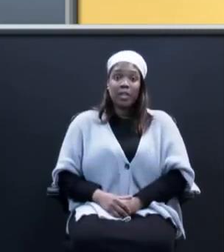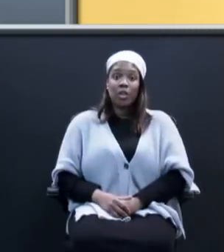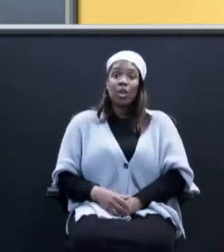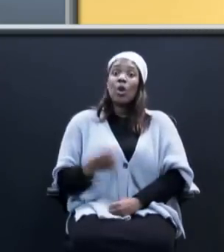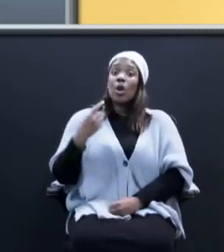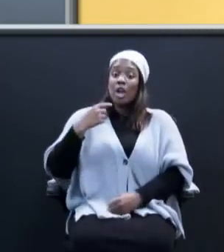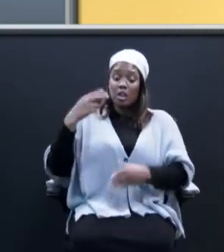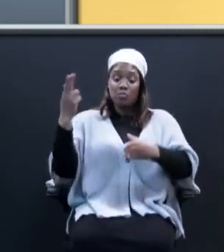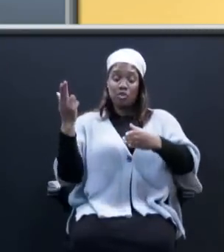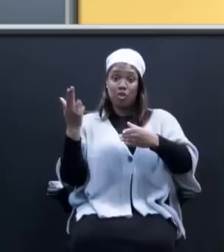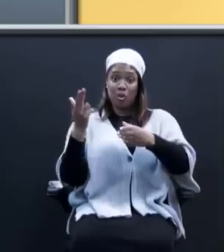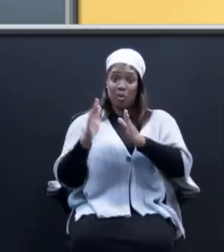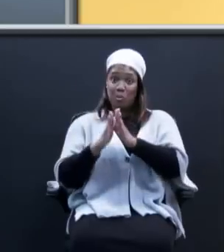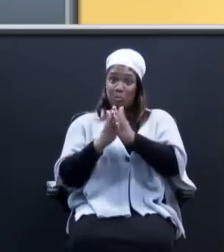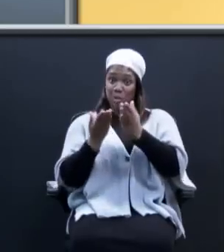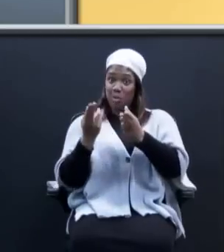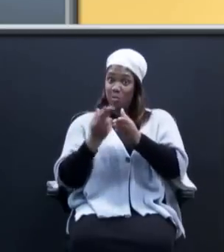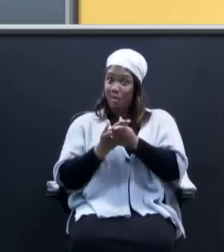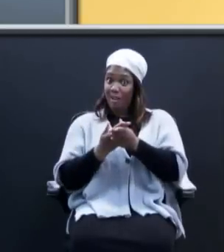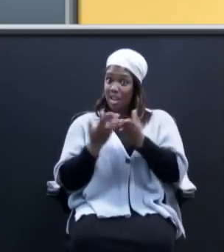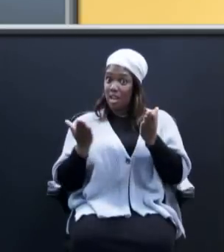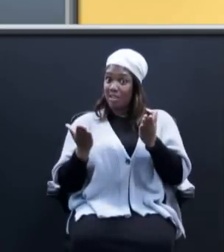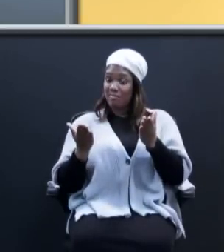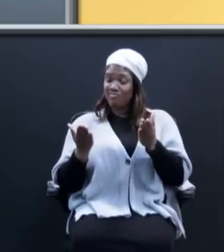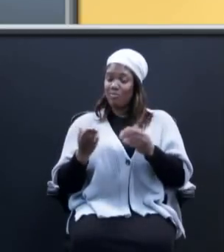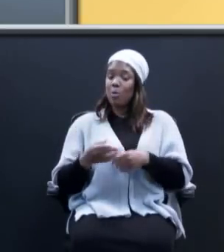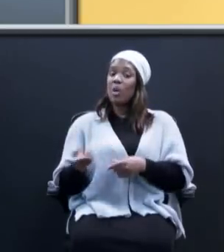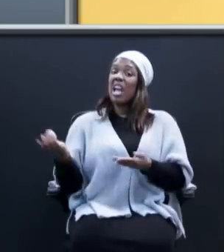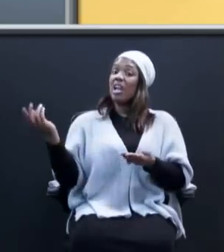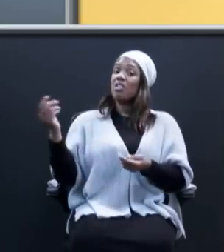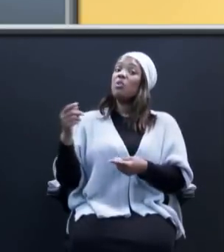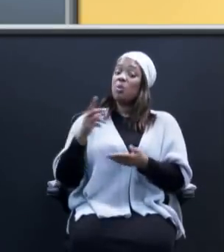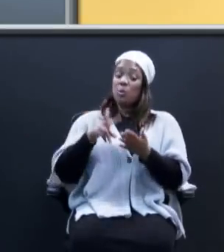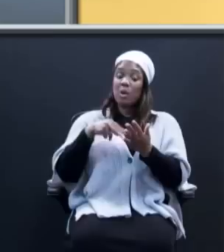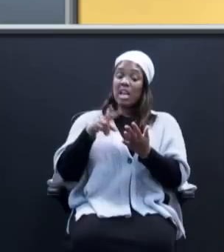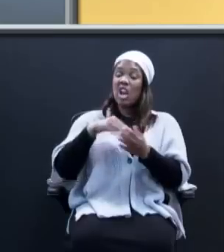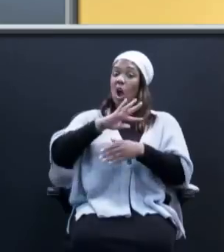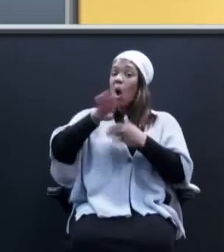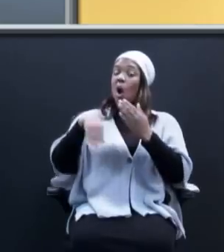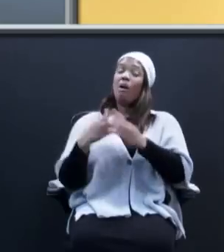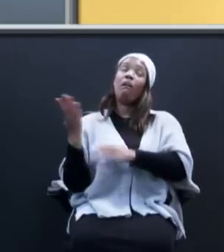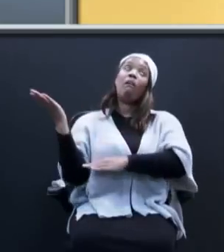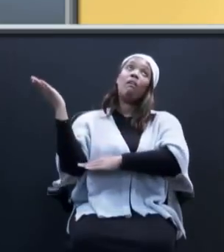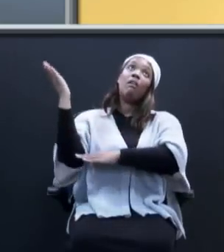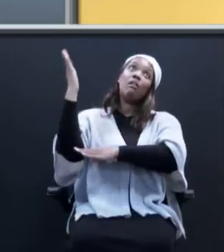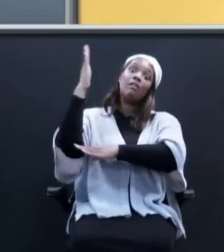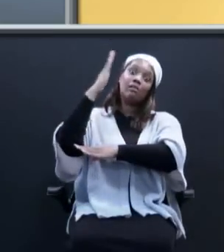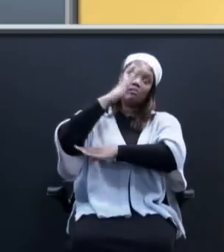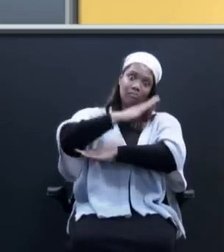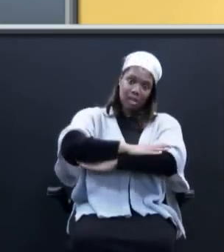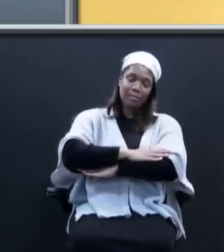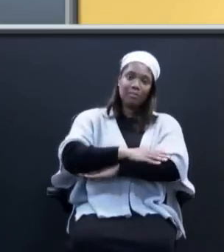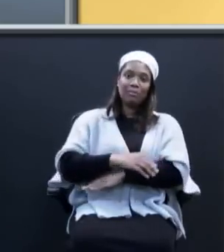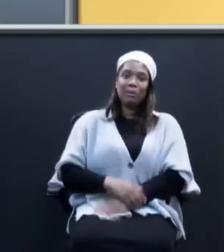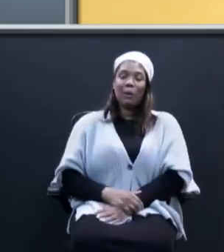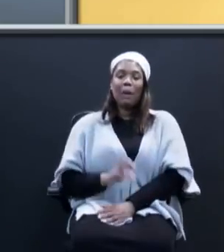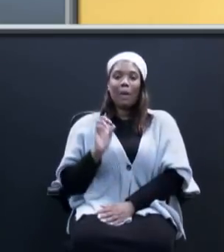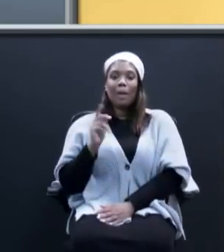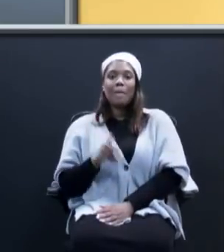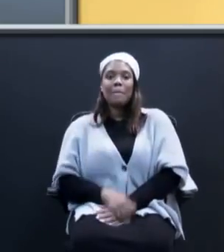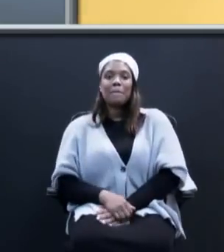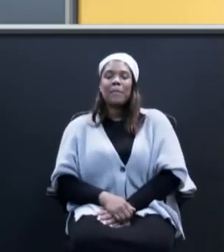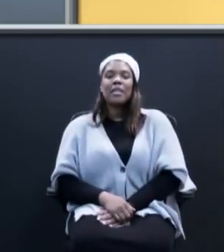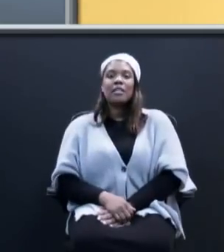all afternoon. So let's go into Matthew, the 26th chapter, and we're going to show you what Jesus then was keeping.